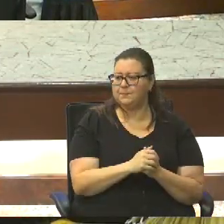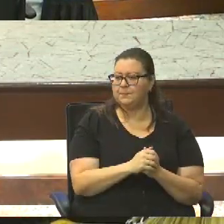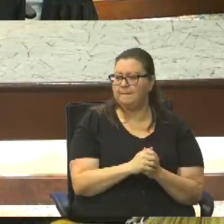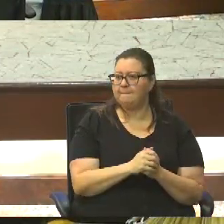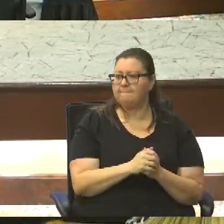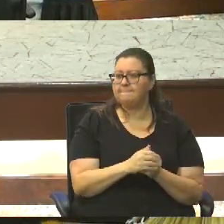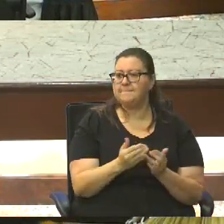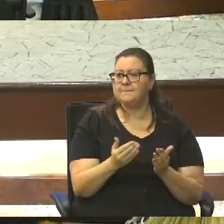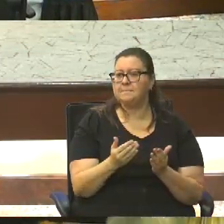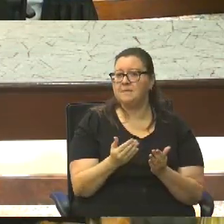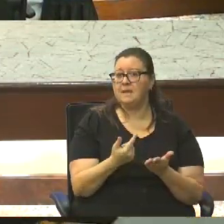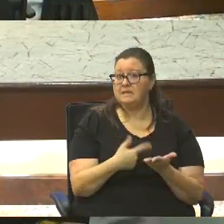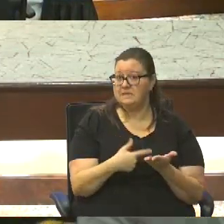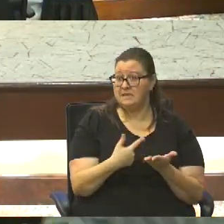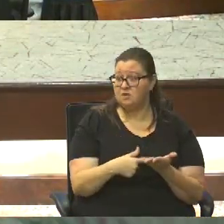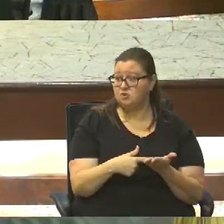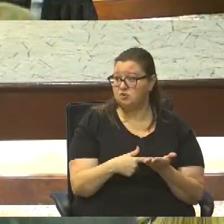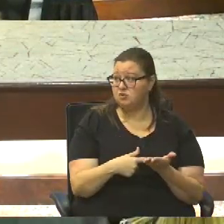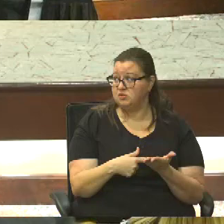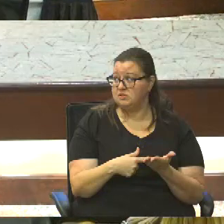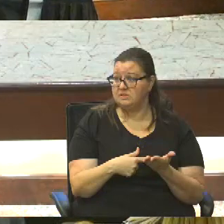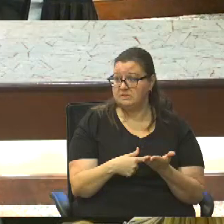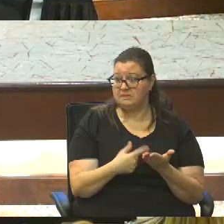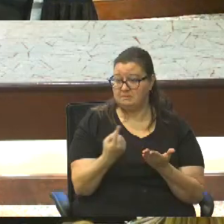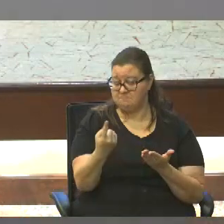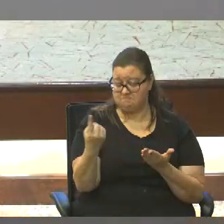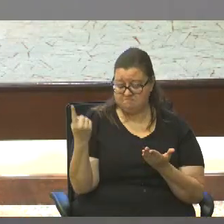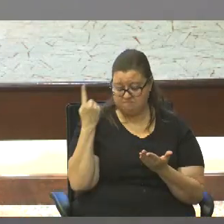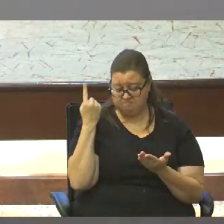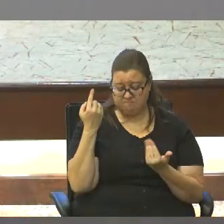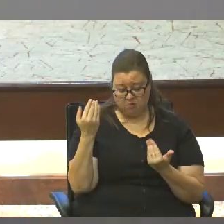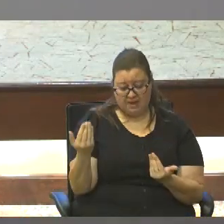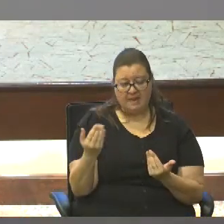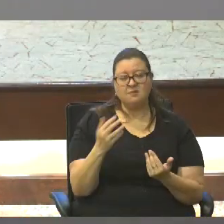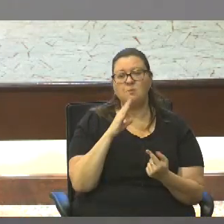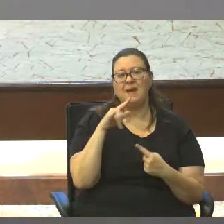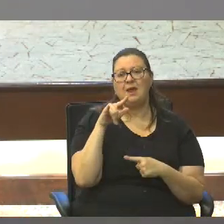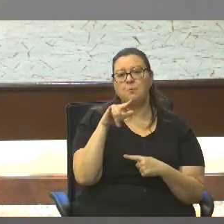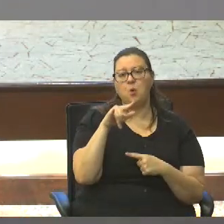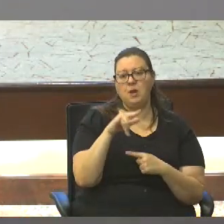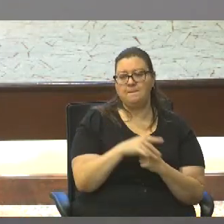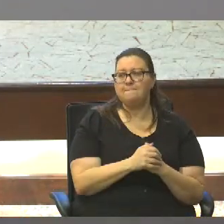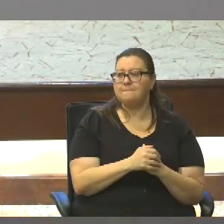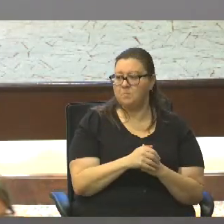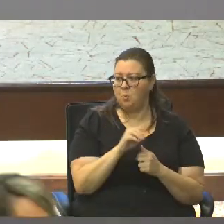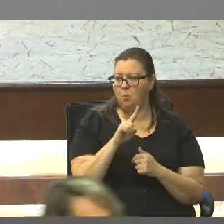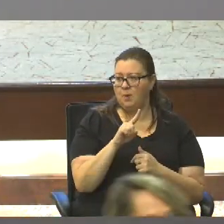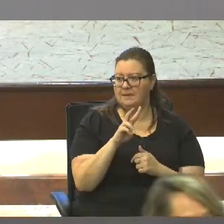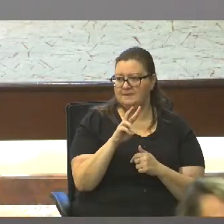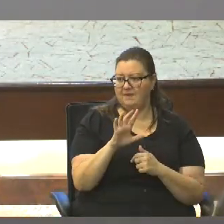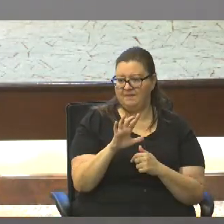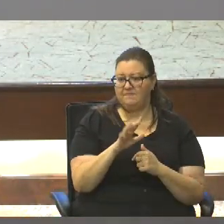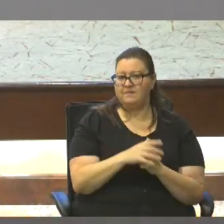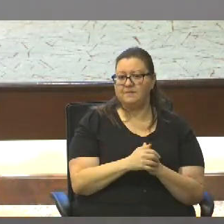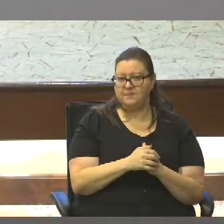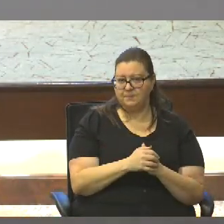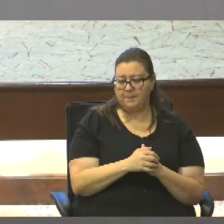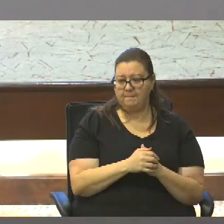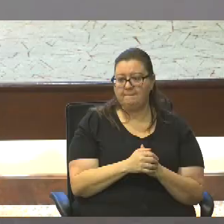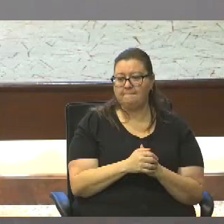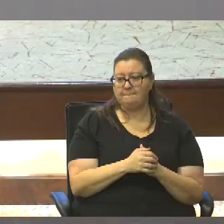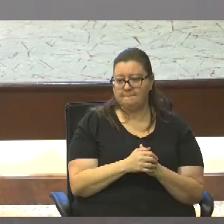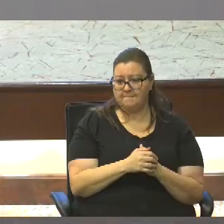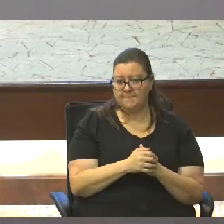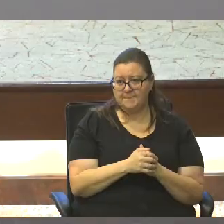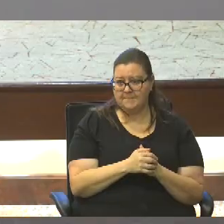the discussion of Waco Regional Airport. City Manager Ford. That's right. Work session 165 is